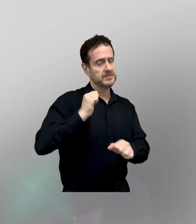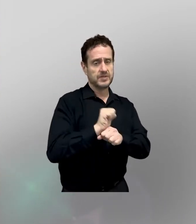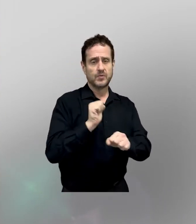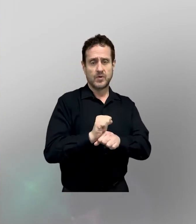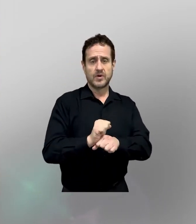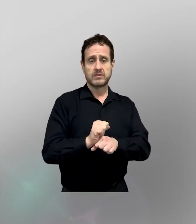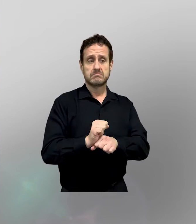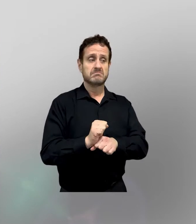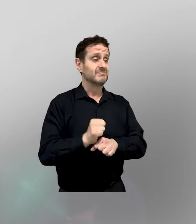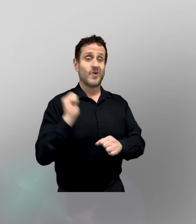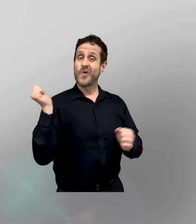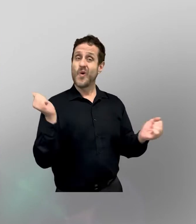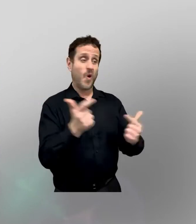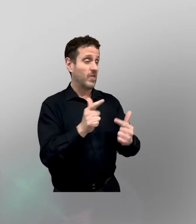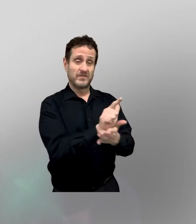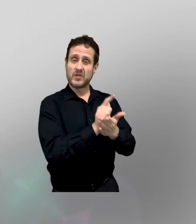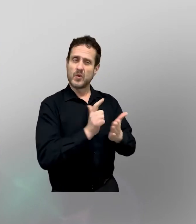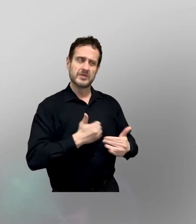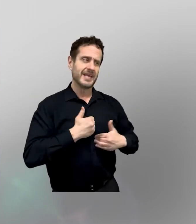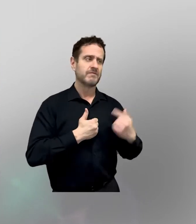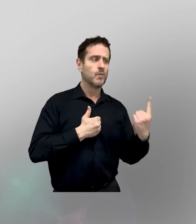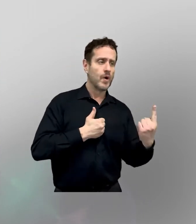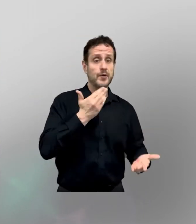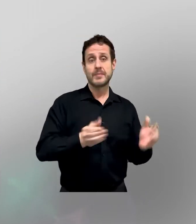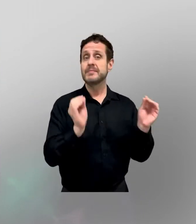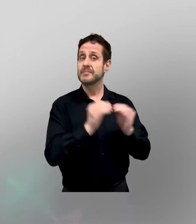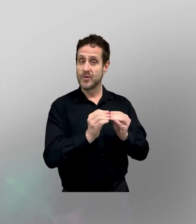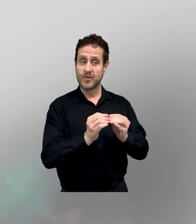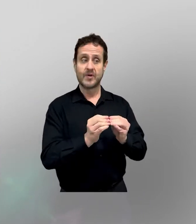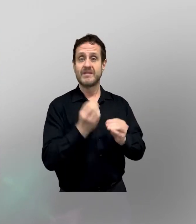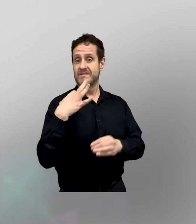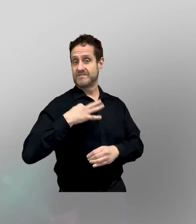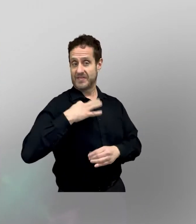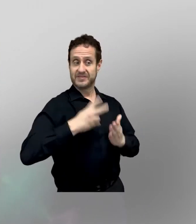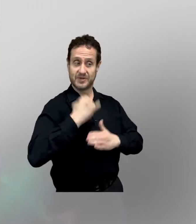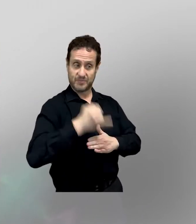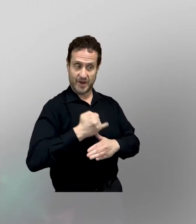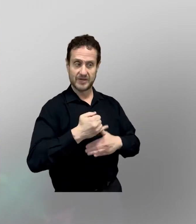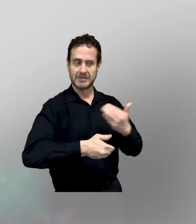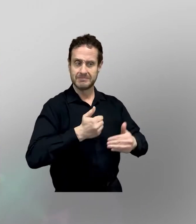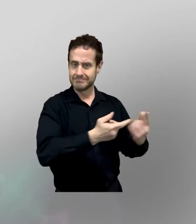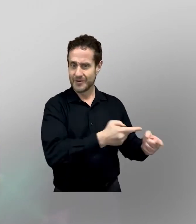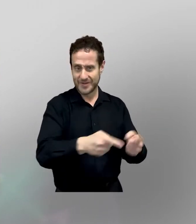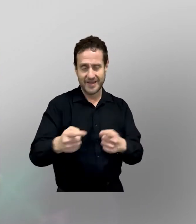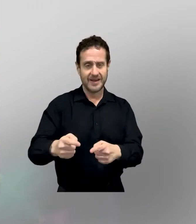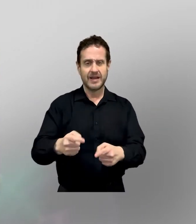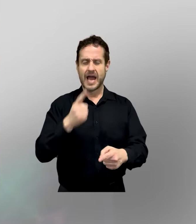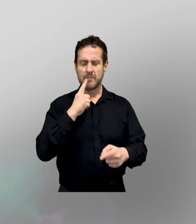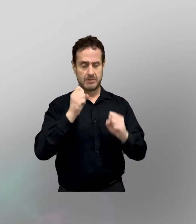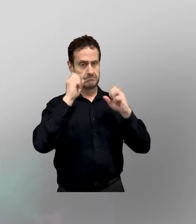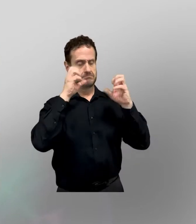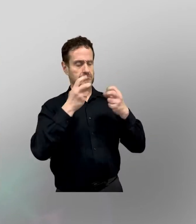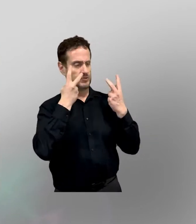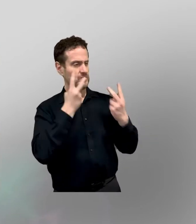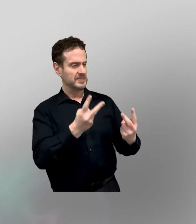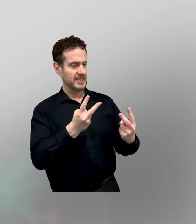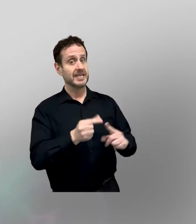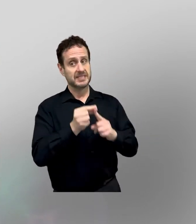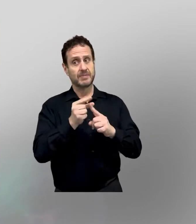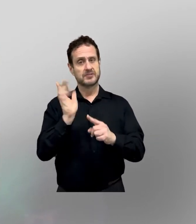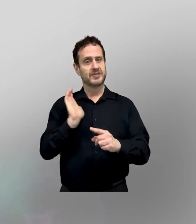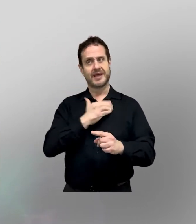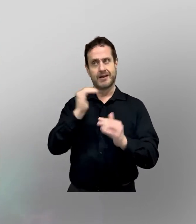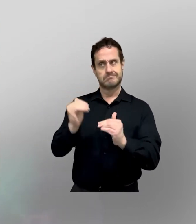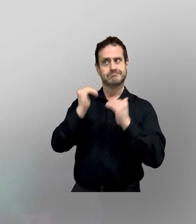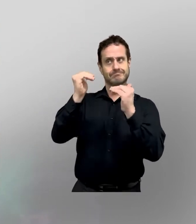firm usually has at least one, maybe a few pro bono projects going on. And it's really amazing to